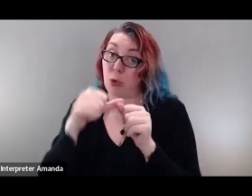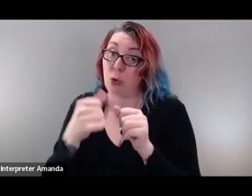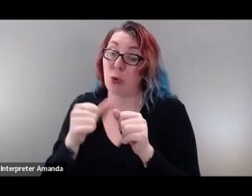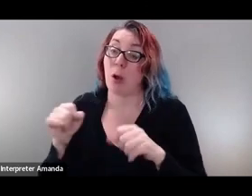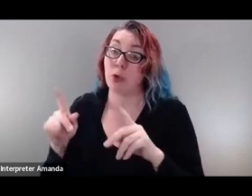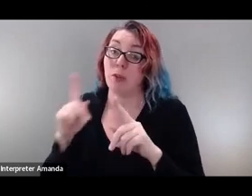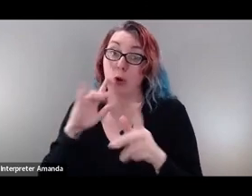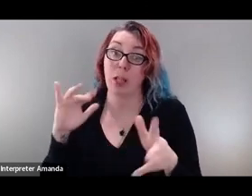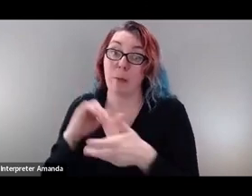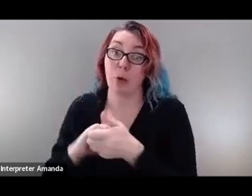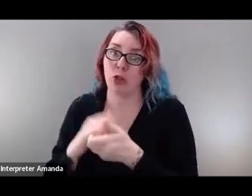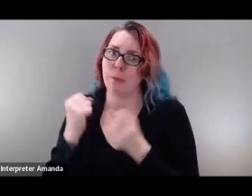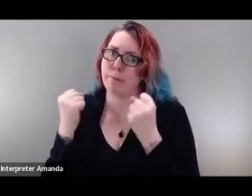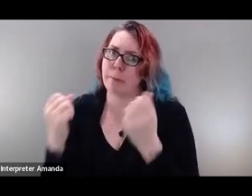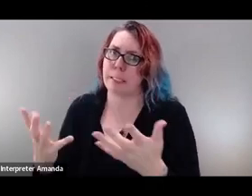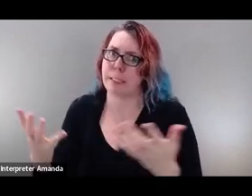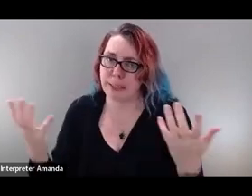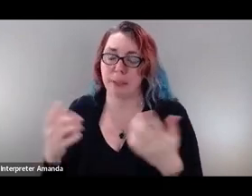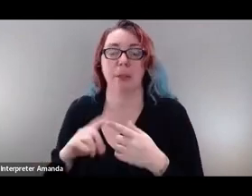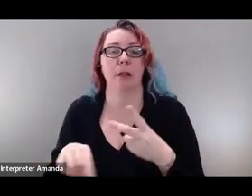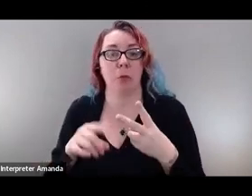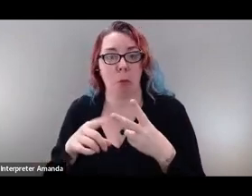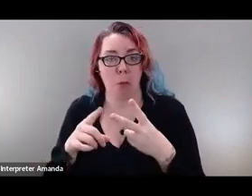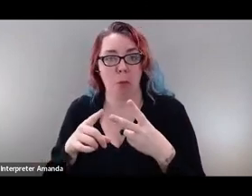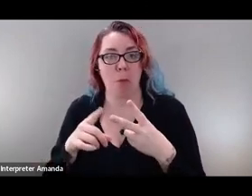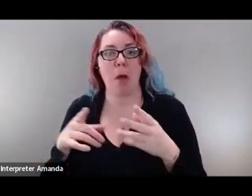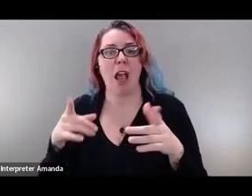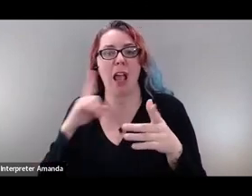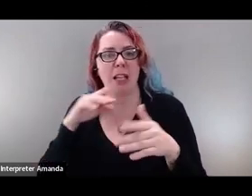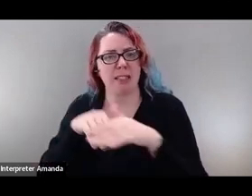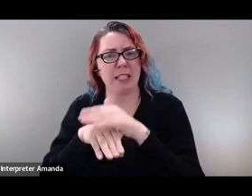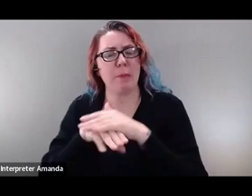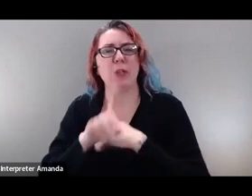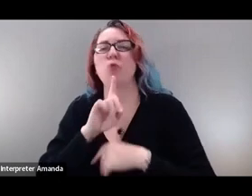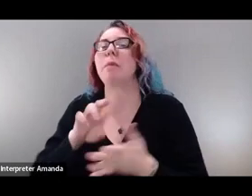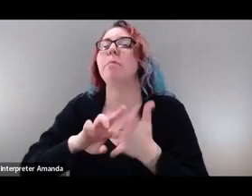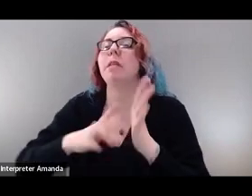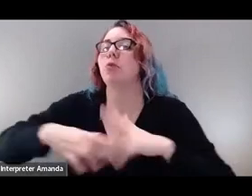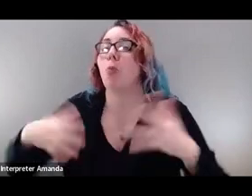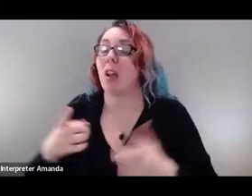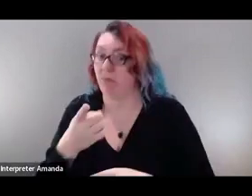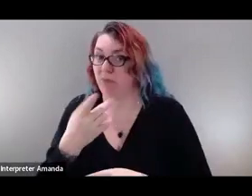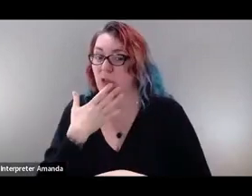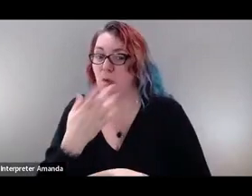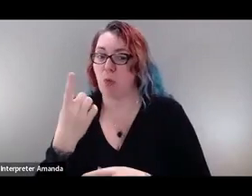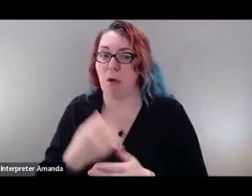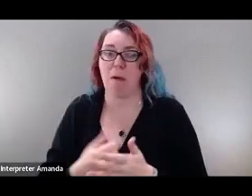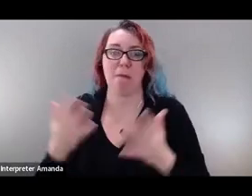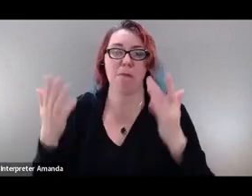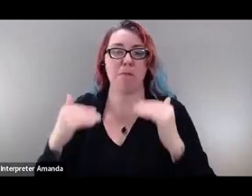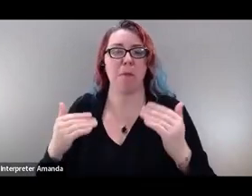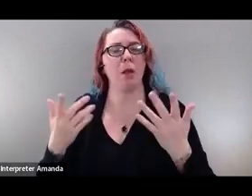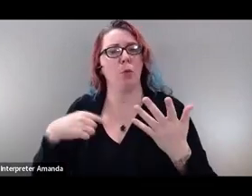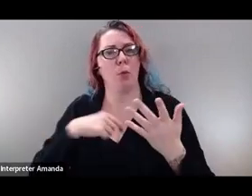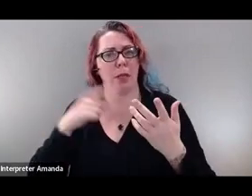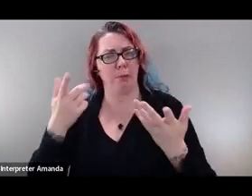collaboration. David says, explore what accessibility really means. Valerie, that we bring our humanity to